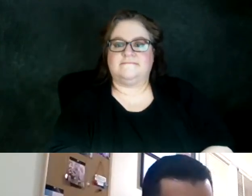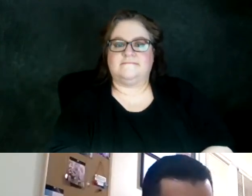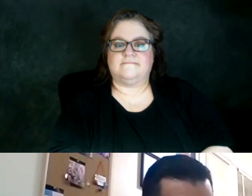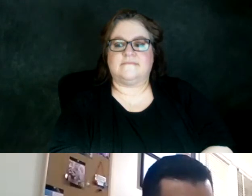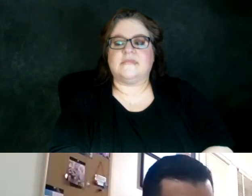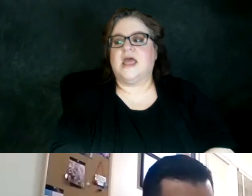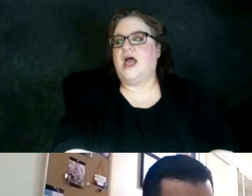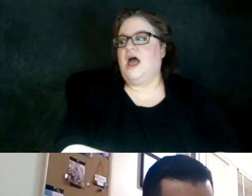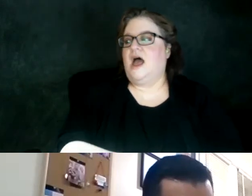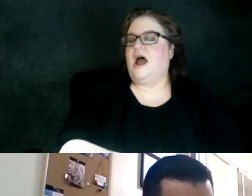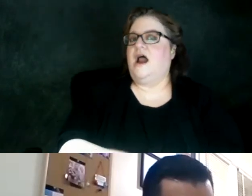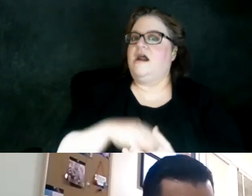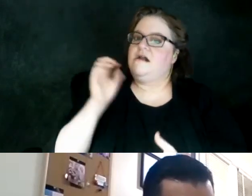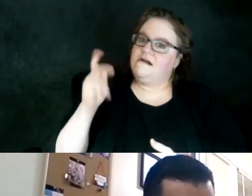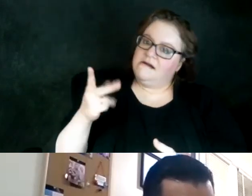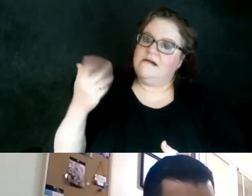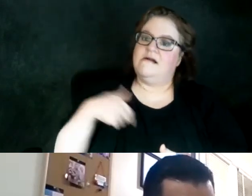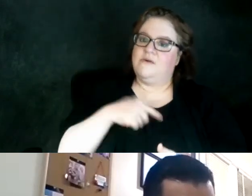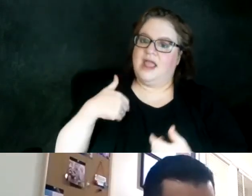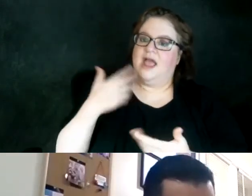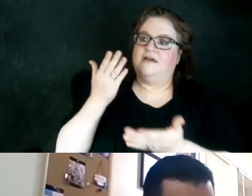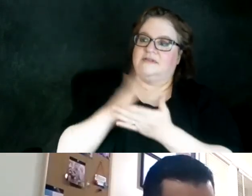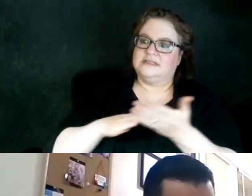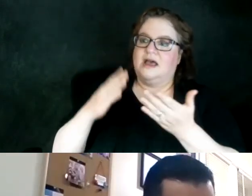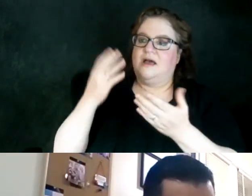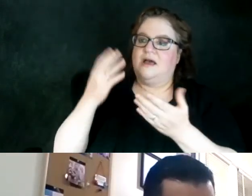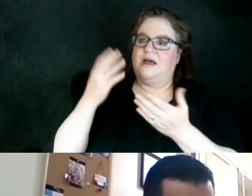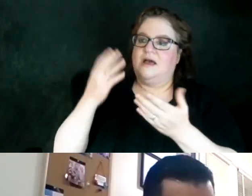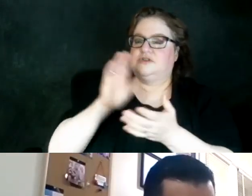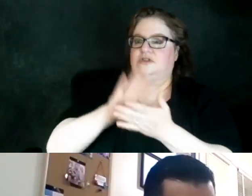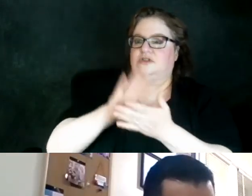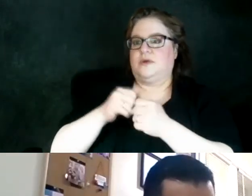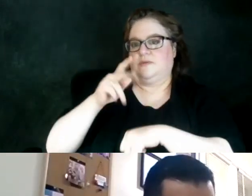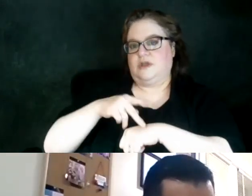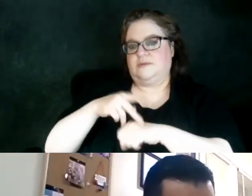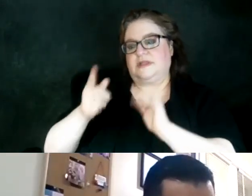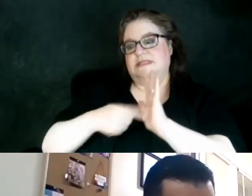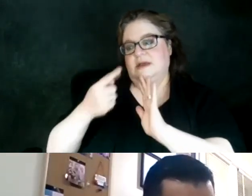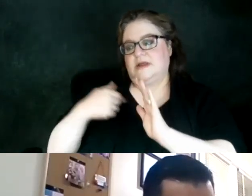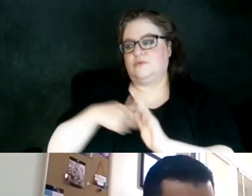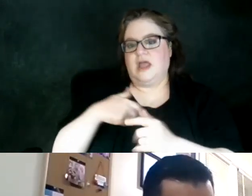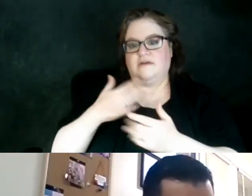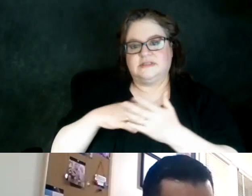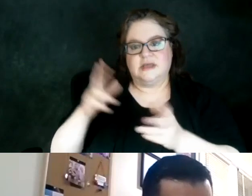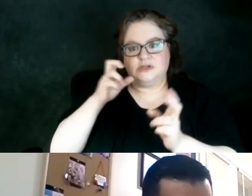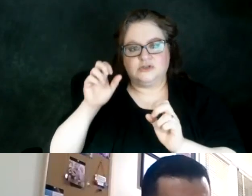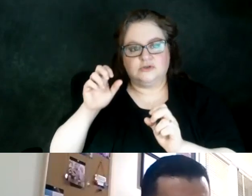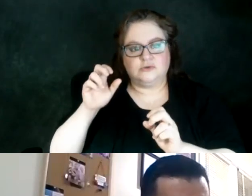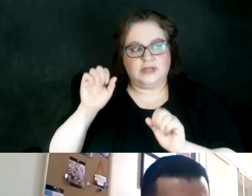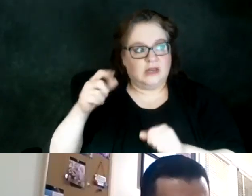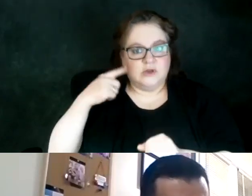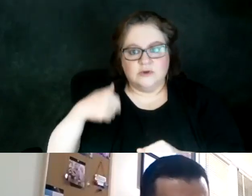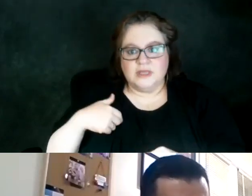Okay, we have some issues at the school with the principal, and sometimes we have some issues. Can you hear me?